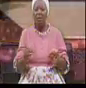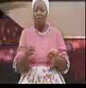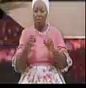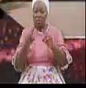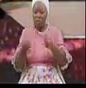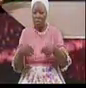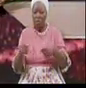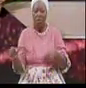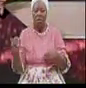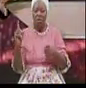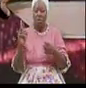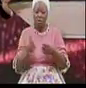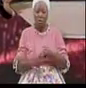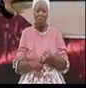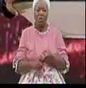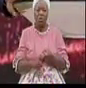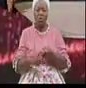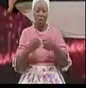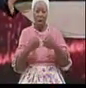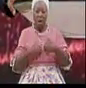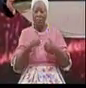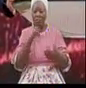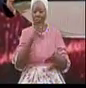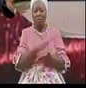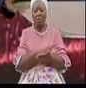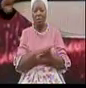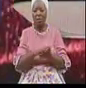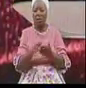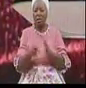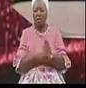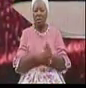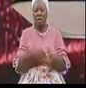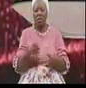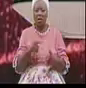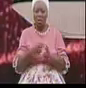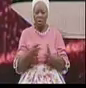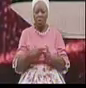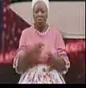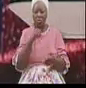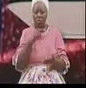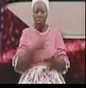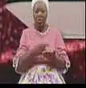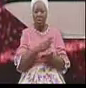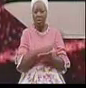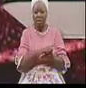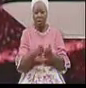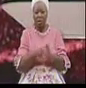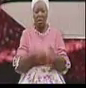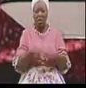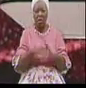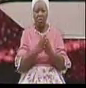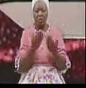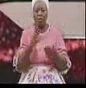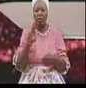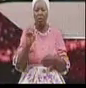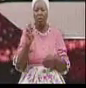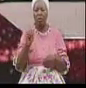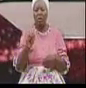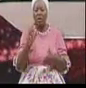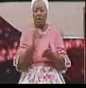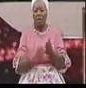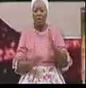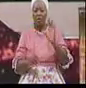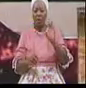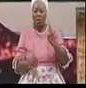to have uncleanness, unrighteousness. Romans chapter 1. Reading from